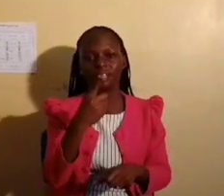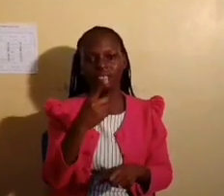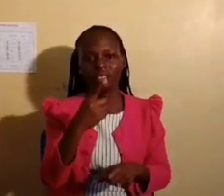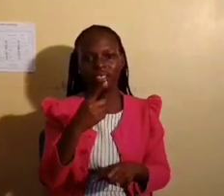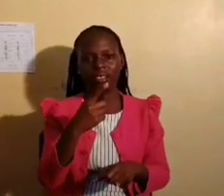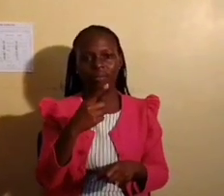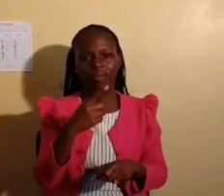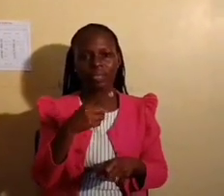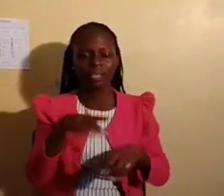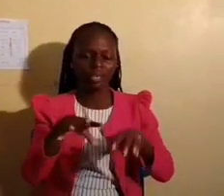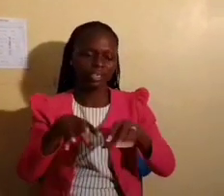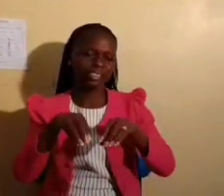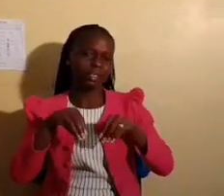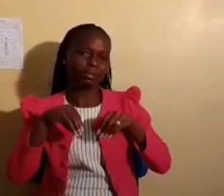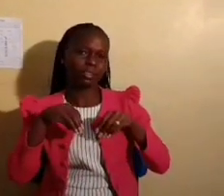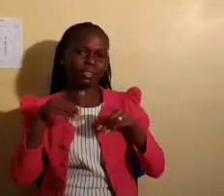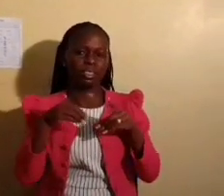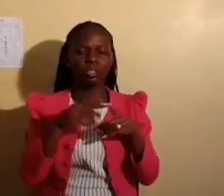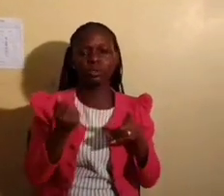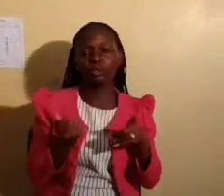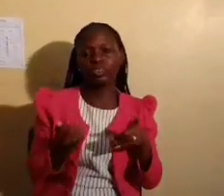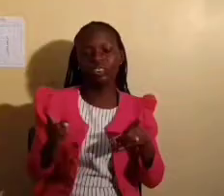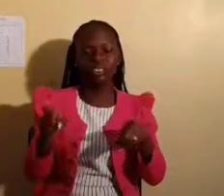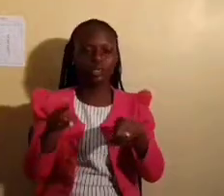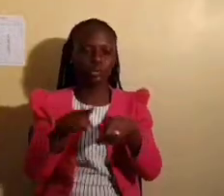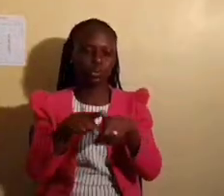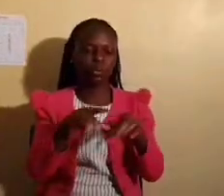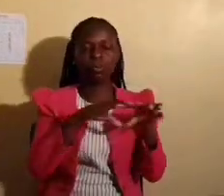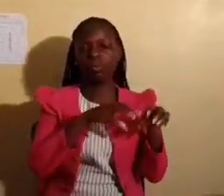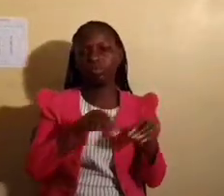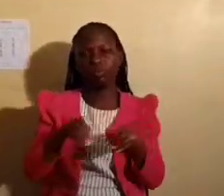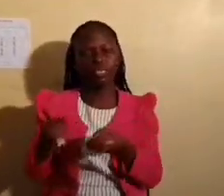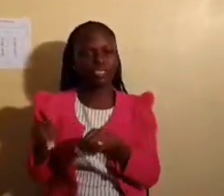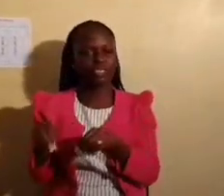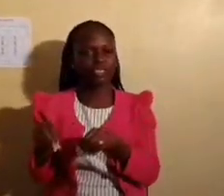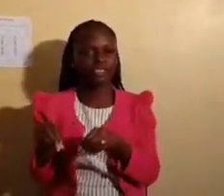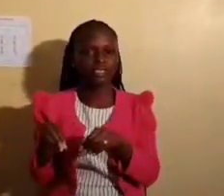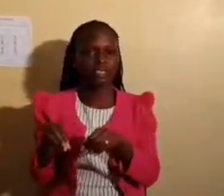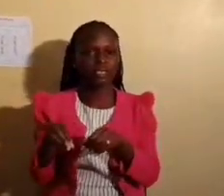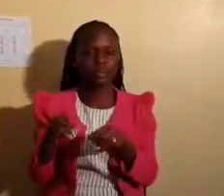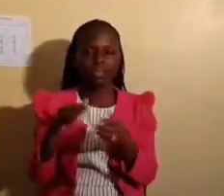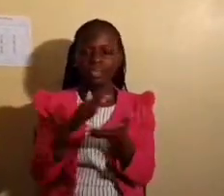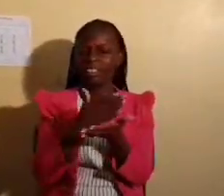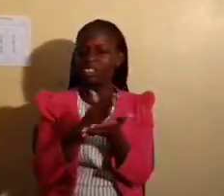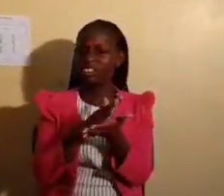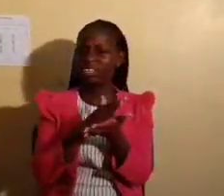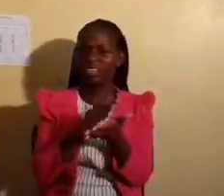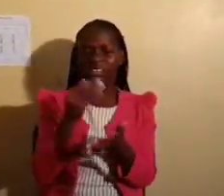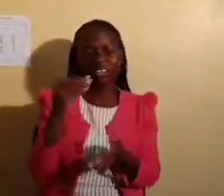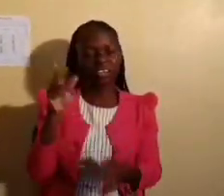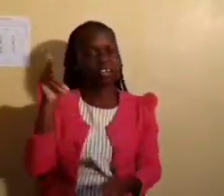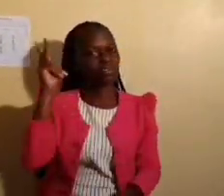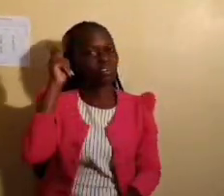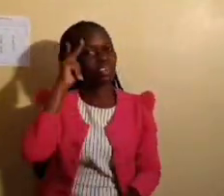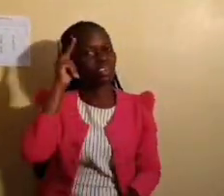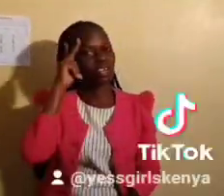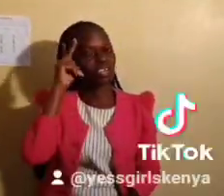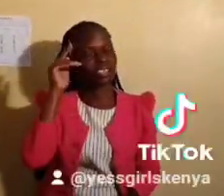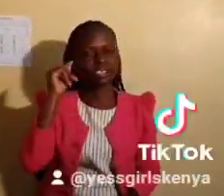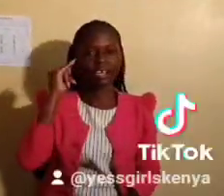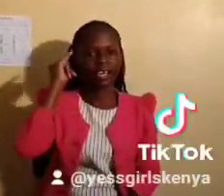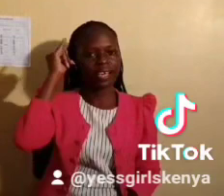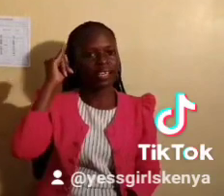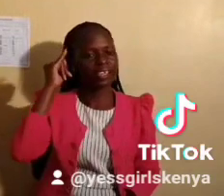Guiding can be stated as a sense of belonging to a sisterhood movement,